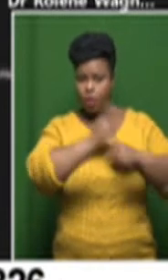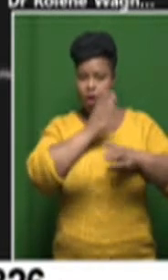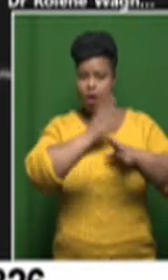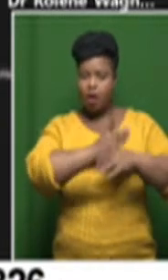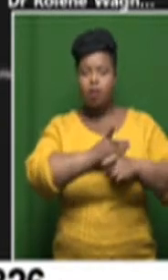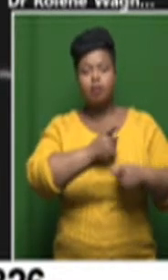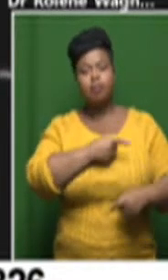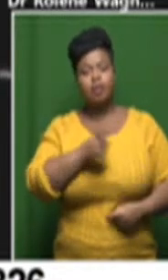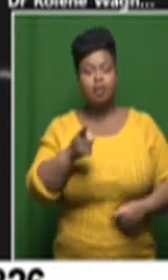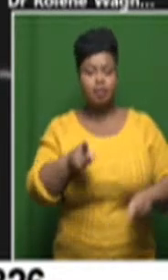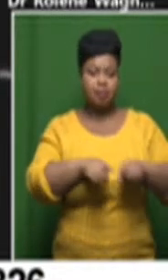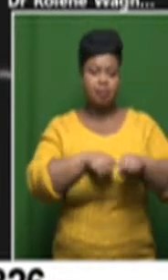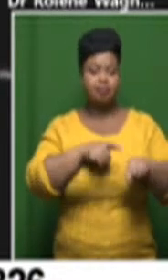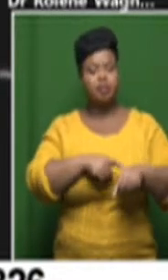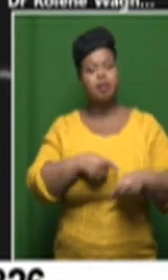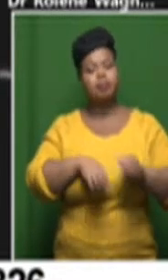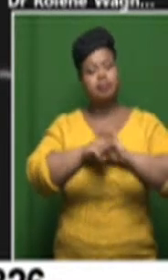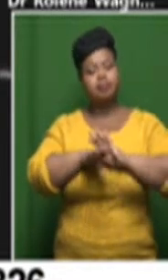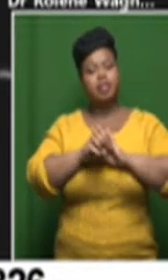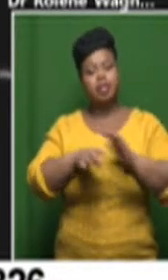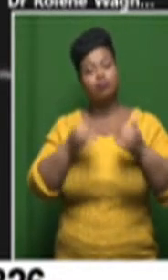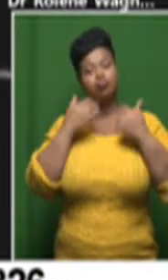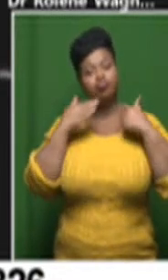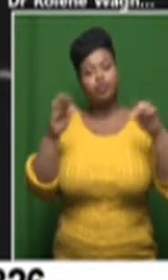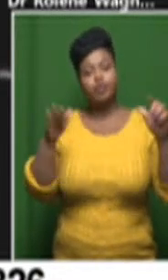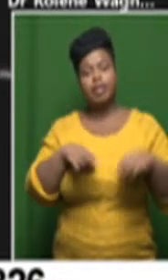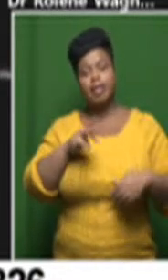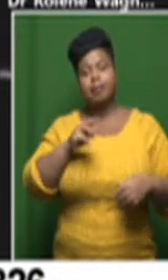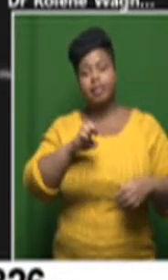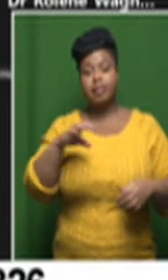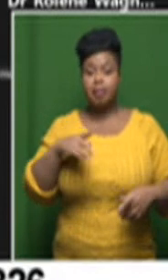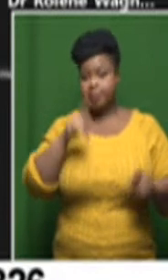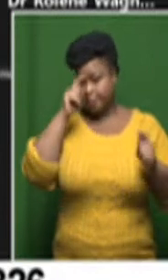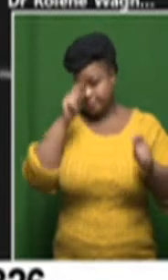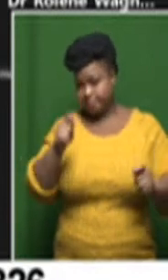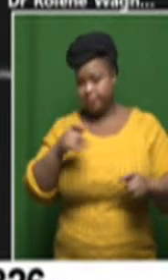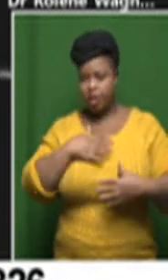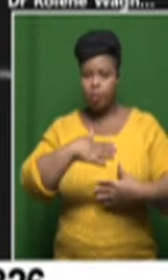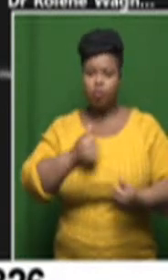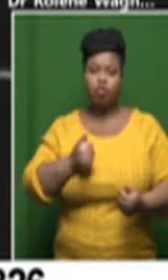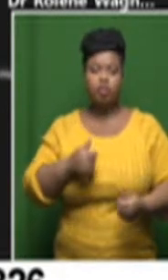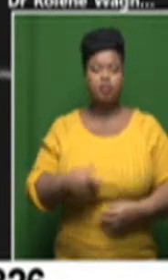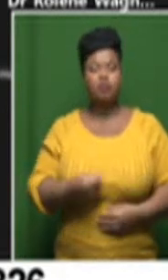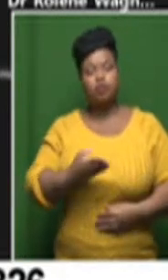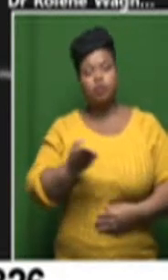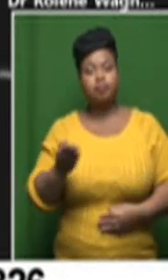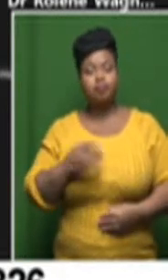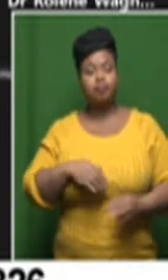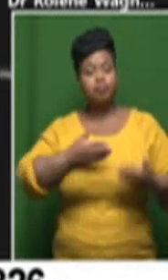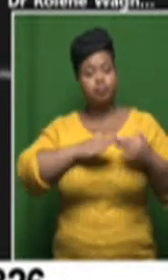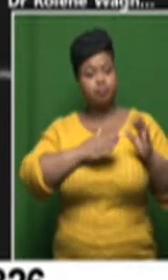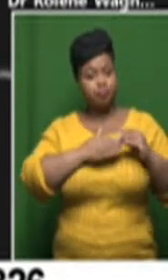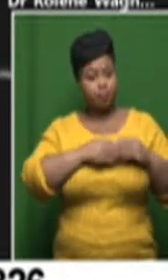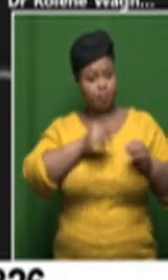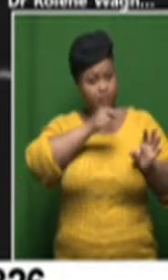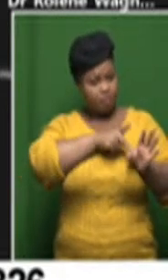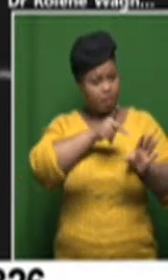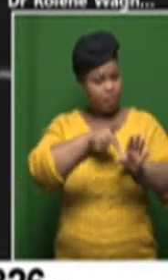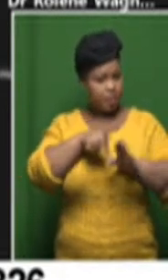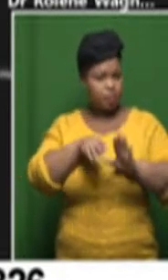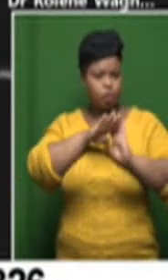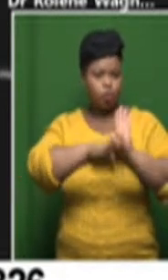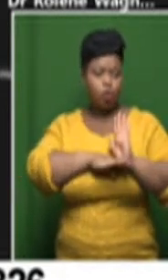with our staff, but we also did media releases where our MEC acknowledged and appreciated both our citizens for participating in the